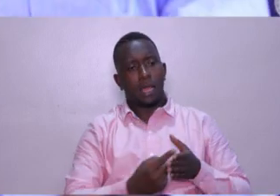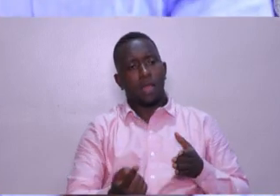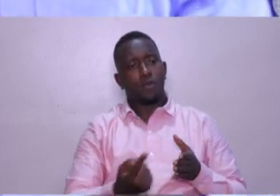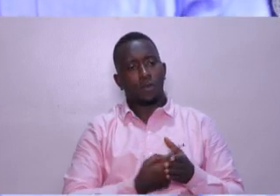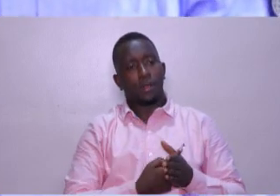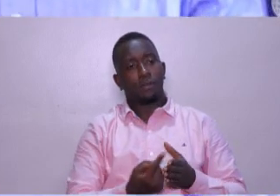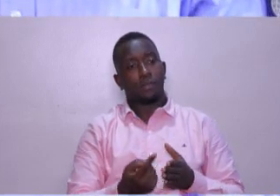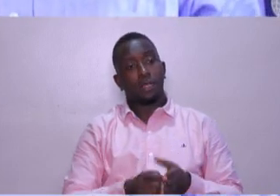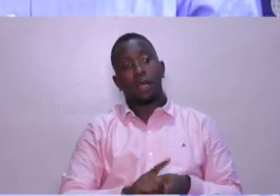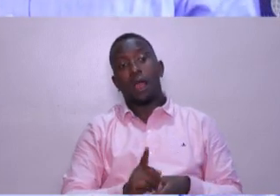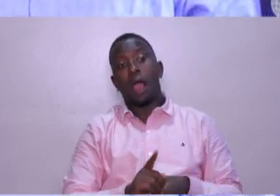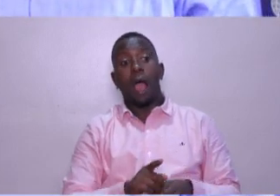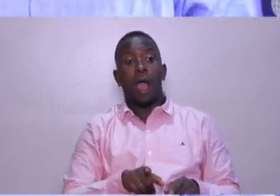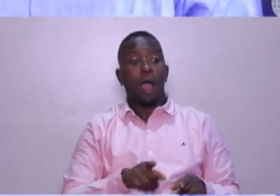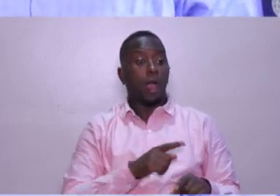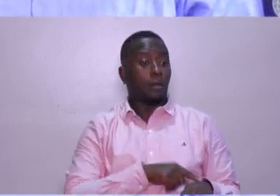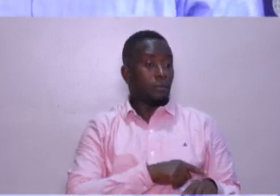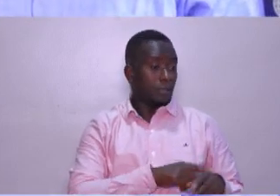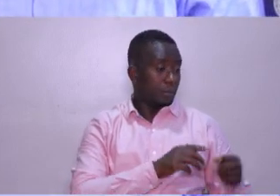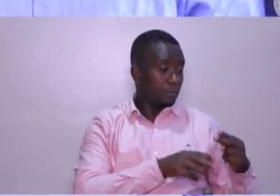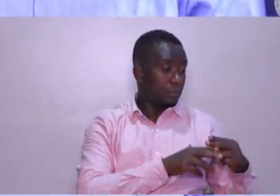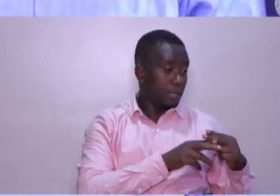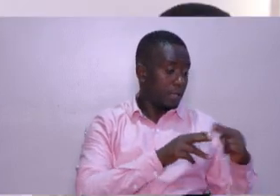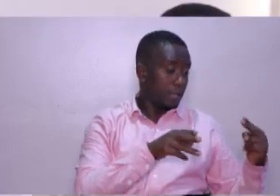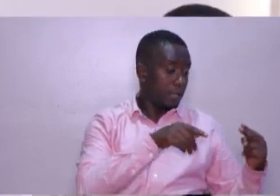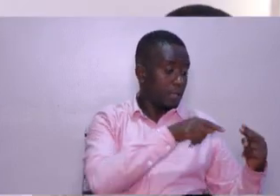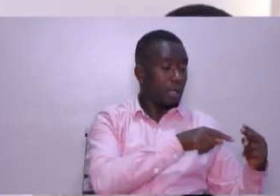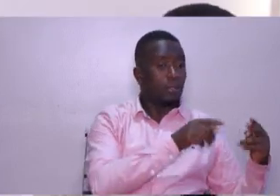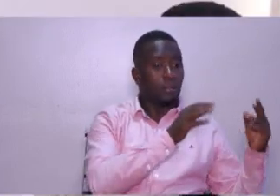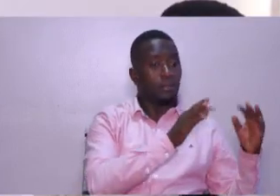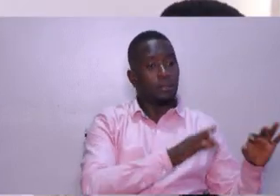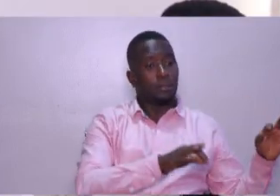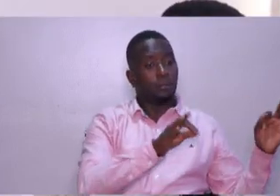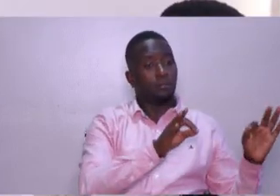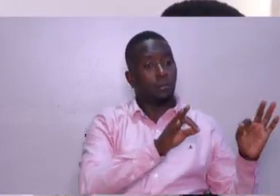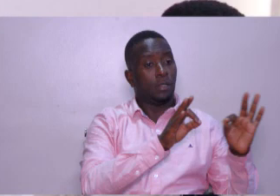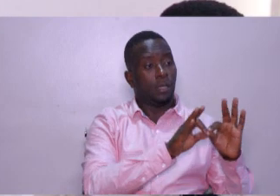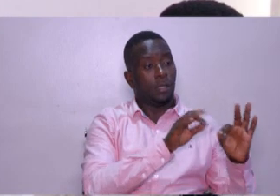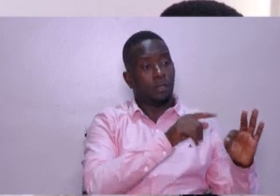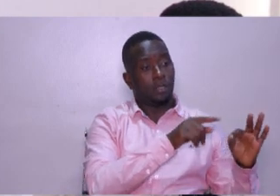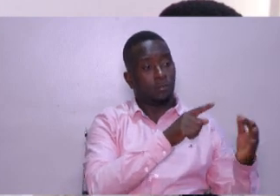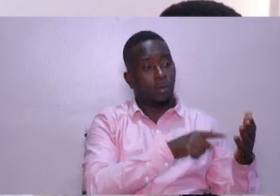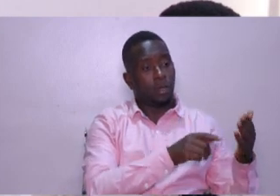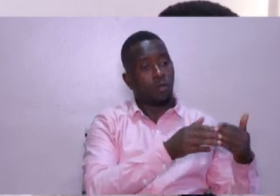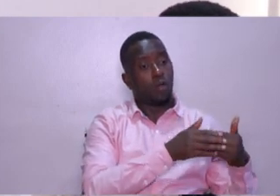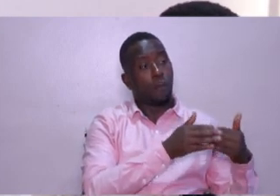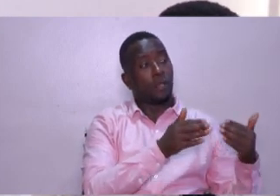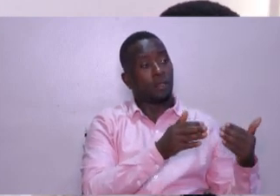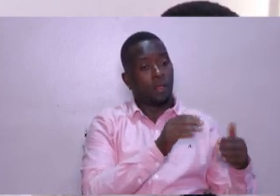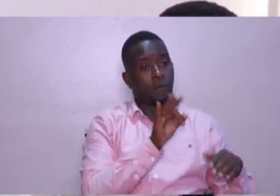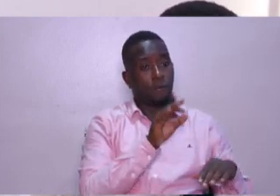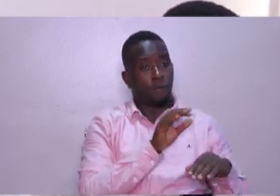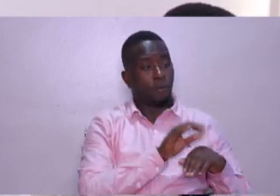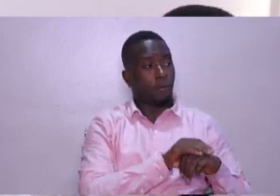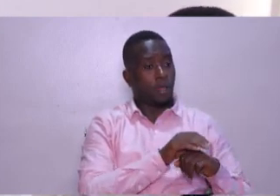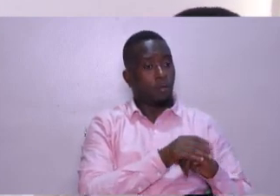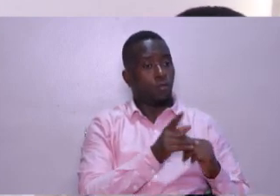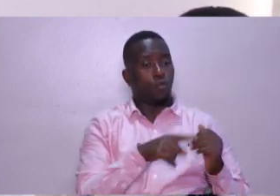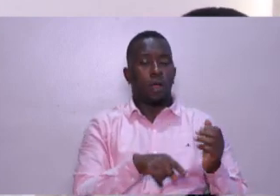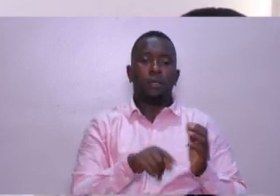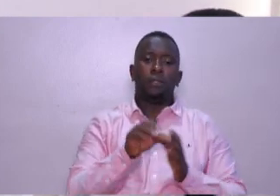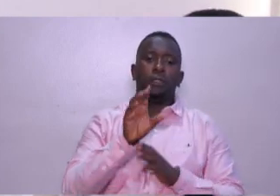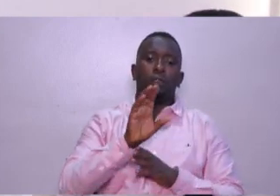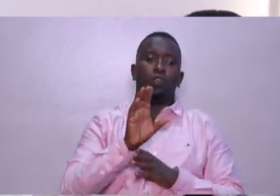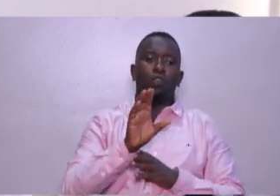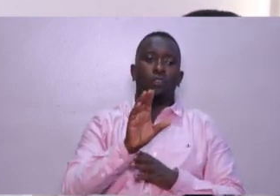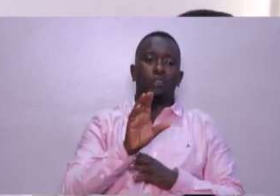silent? Okay. No. At the beginning, it's important because that's what opens. Even if you go to, you're creating a course on Moodle on